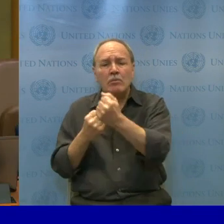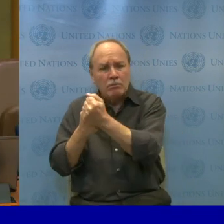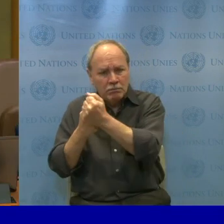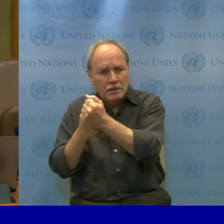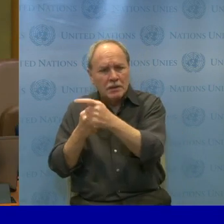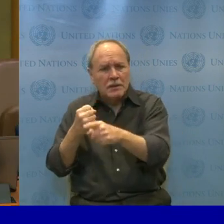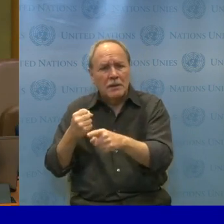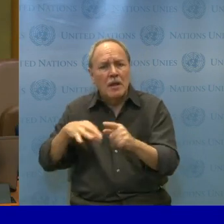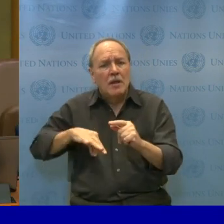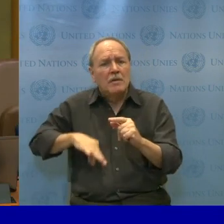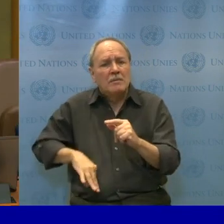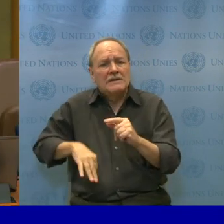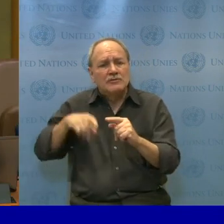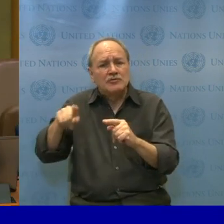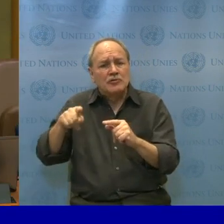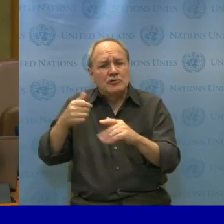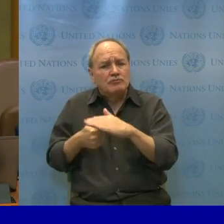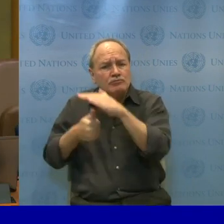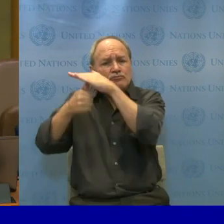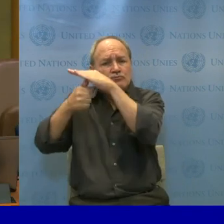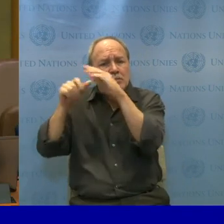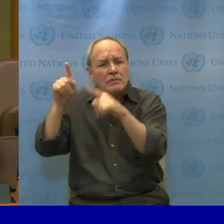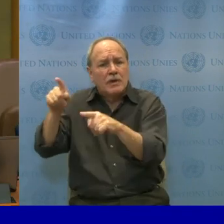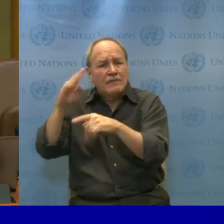from Ireland.